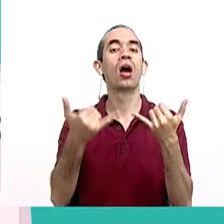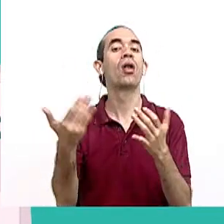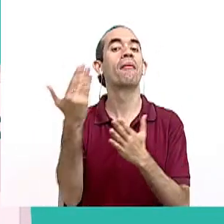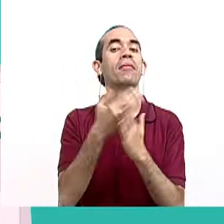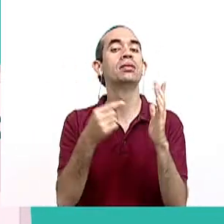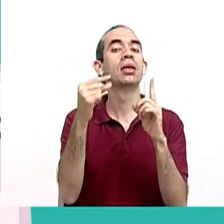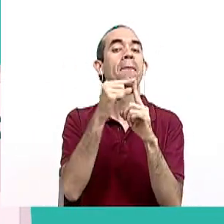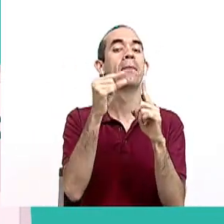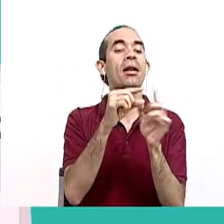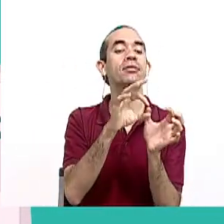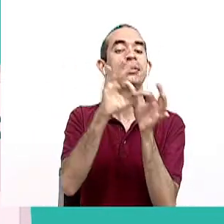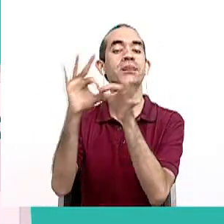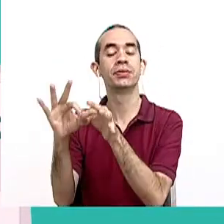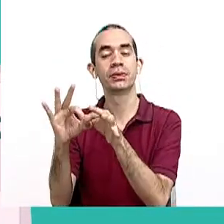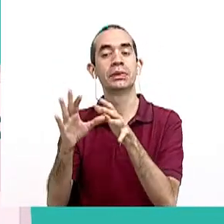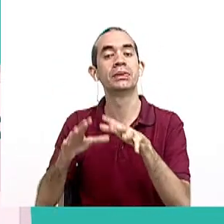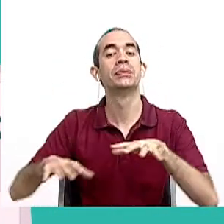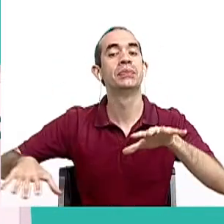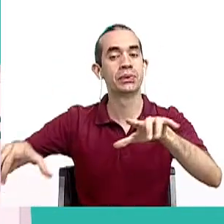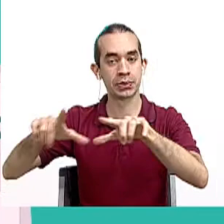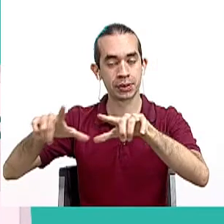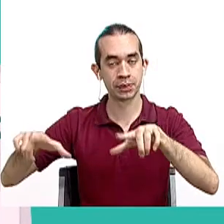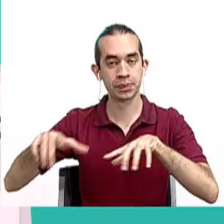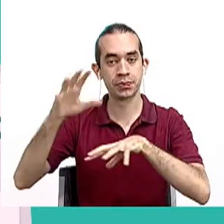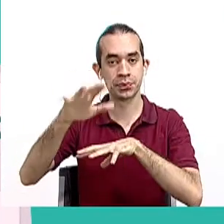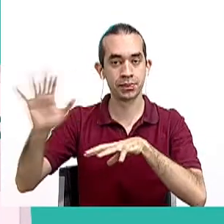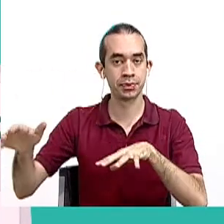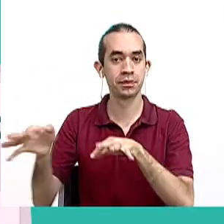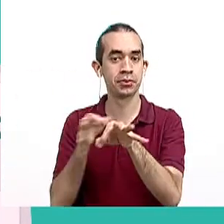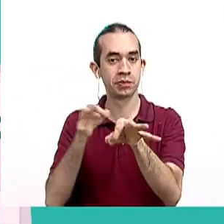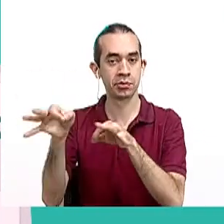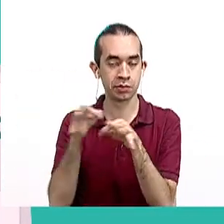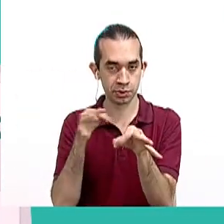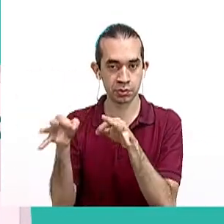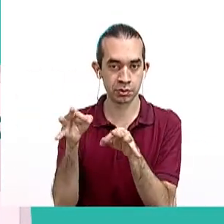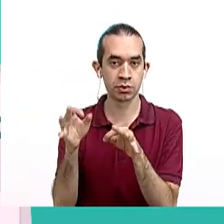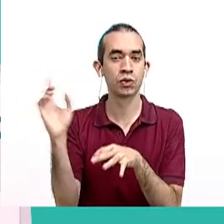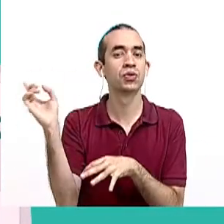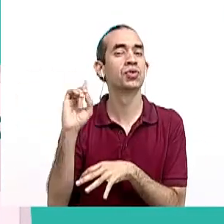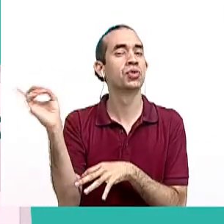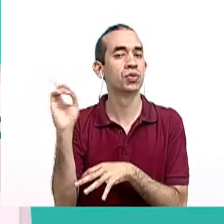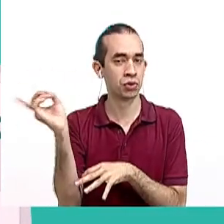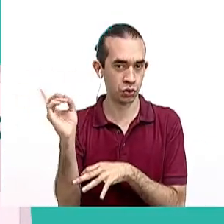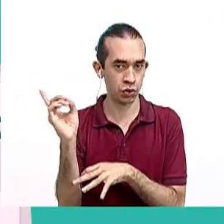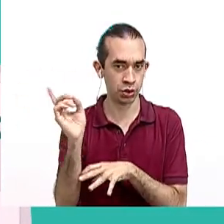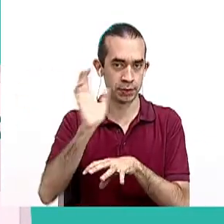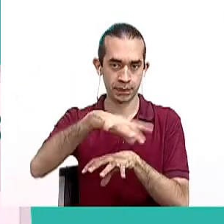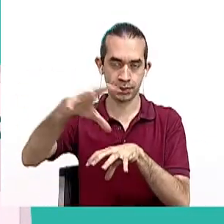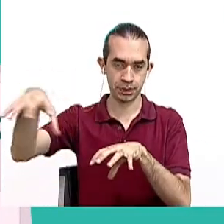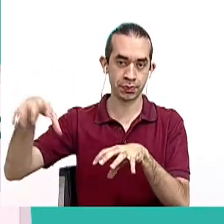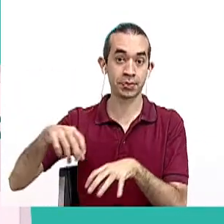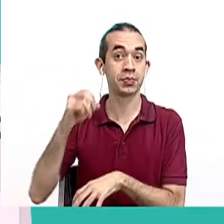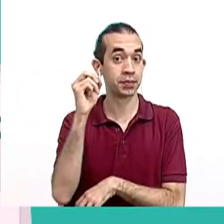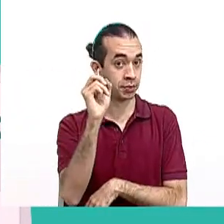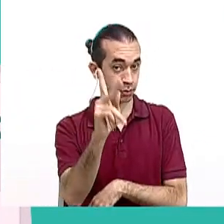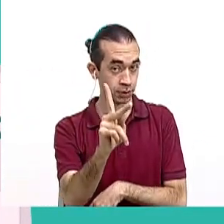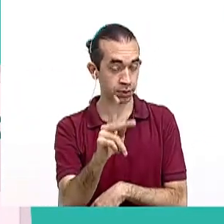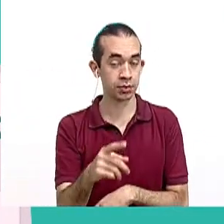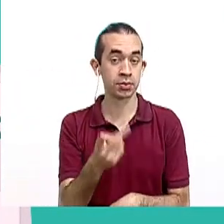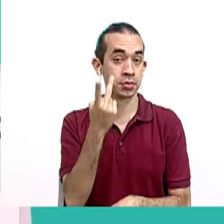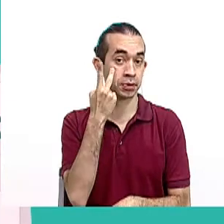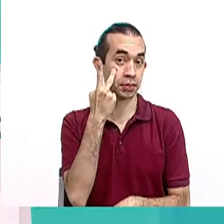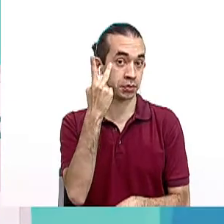of place we use to say where the places are located. Okay, so let's